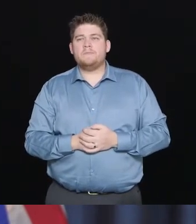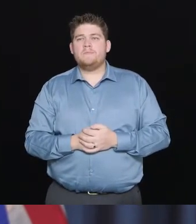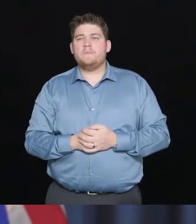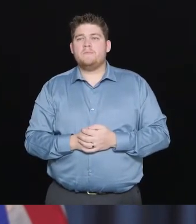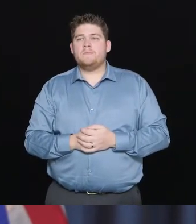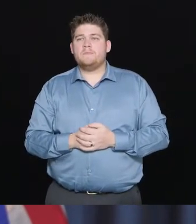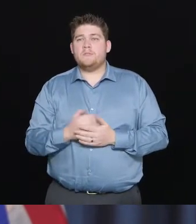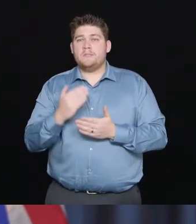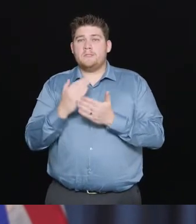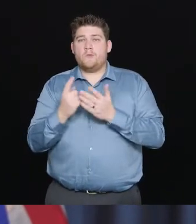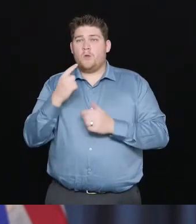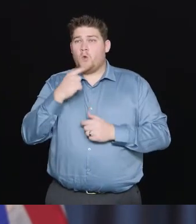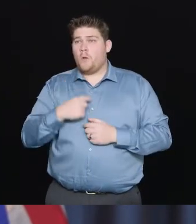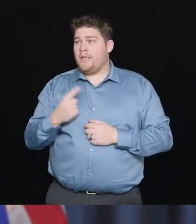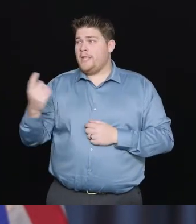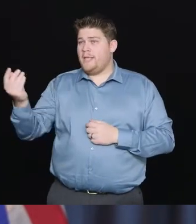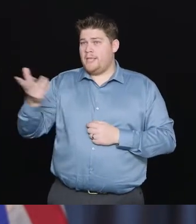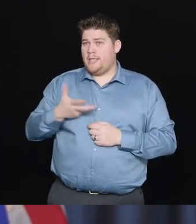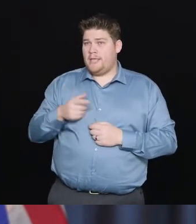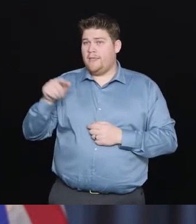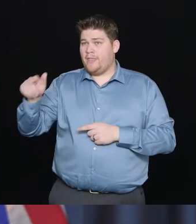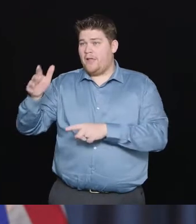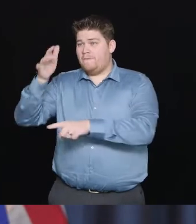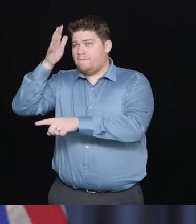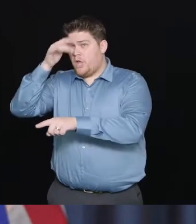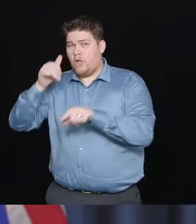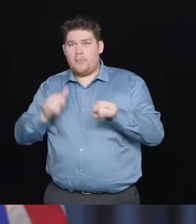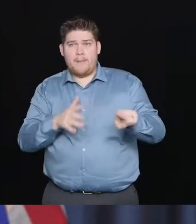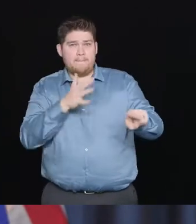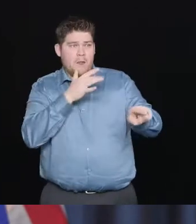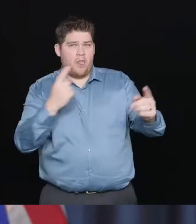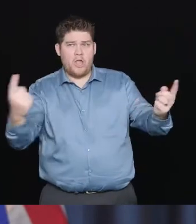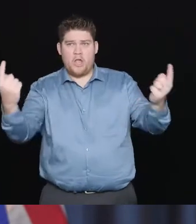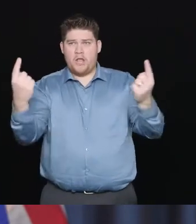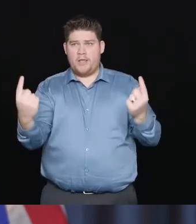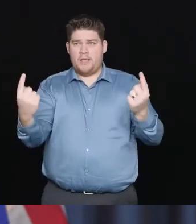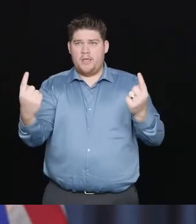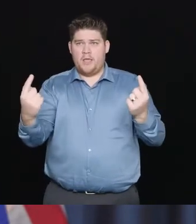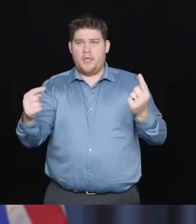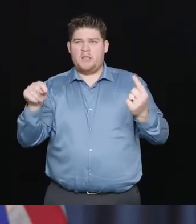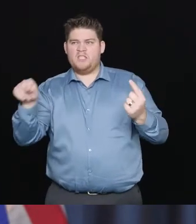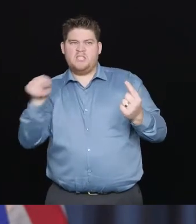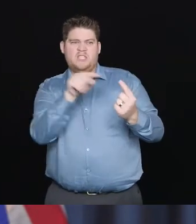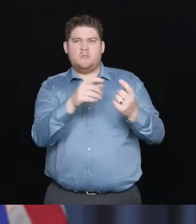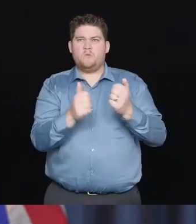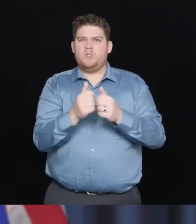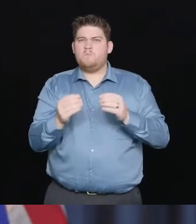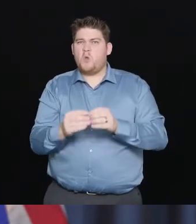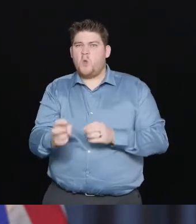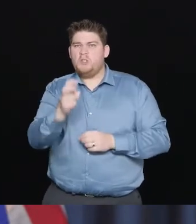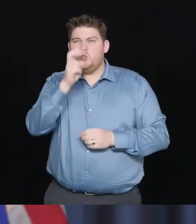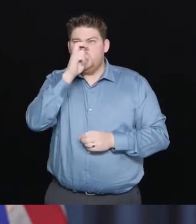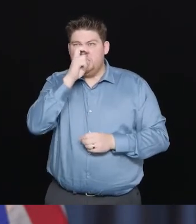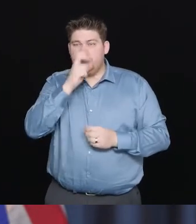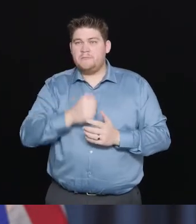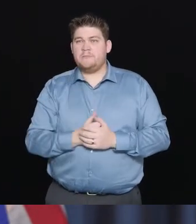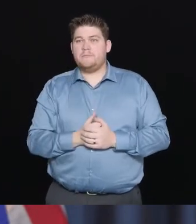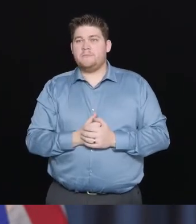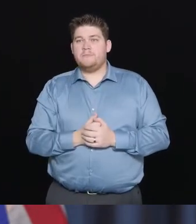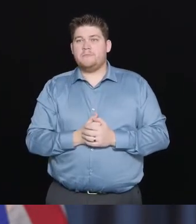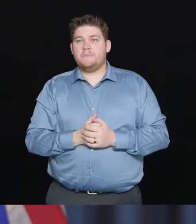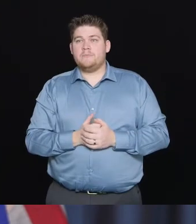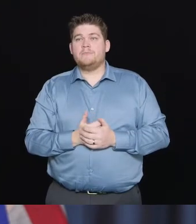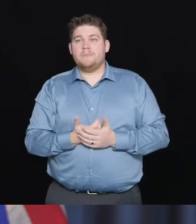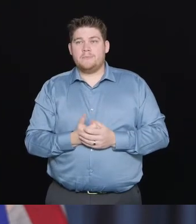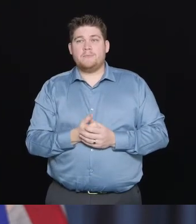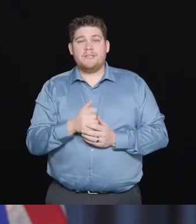family dynamics that need to be worked out, and my advice to people is to try and work it out in a